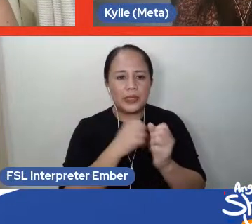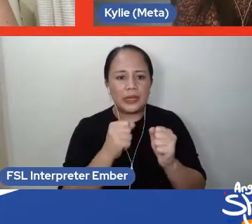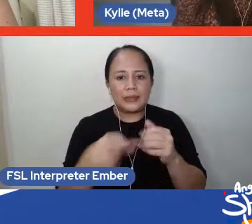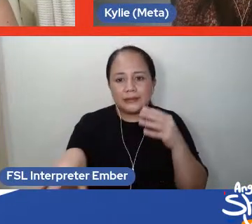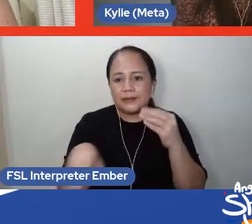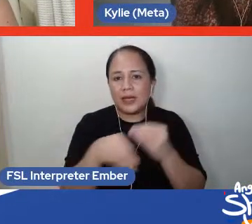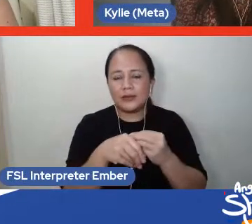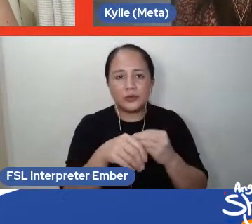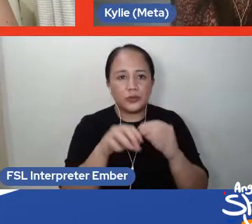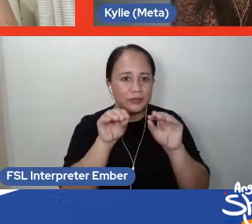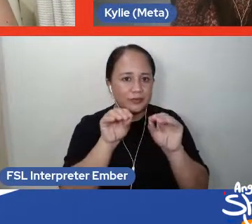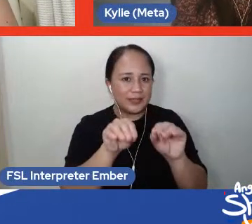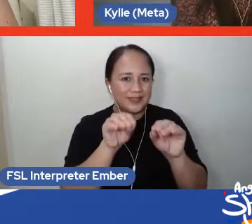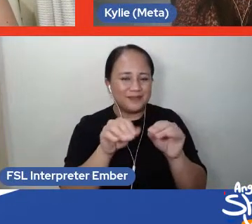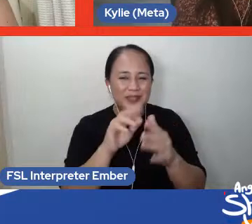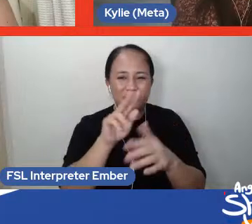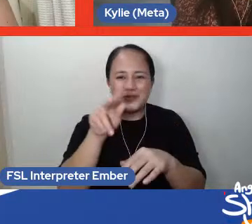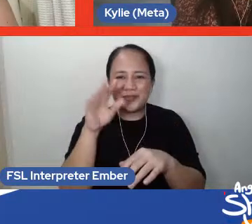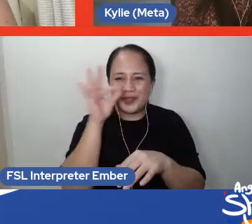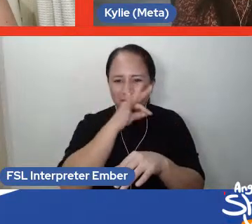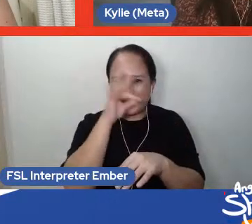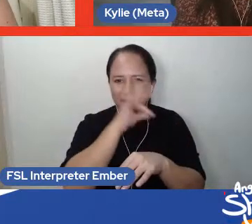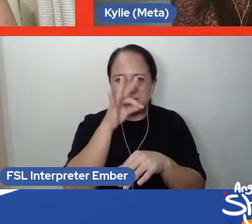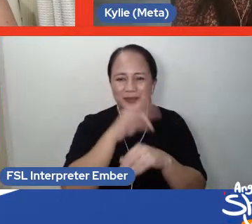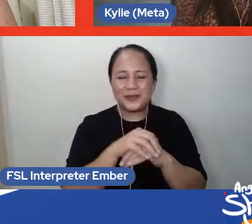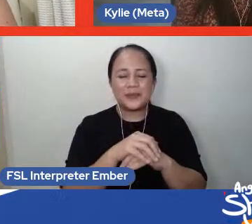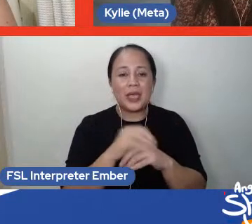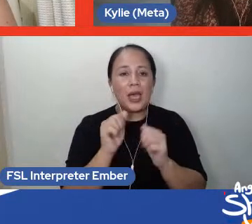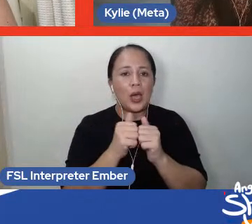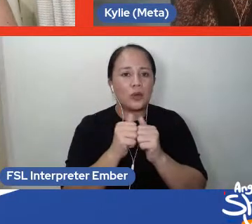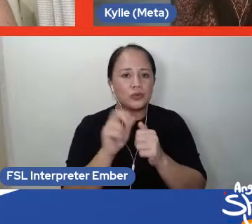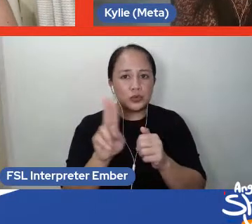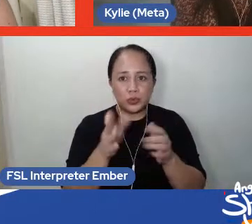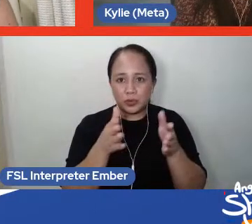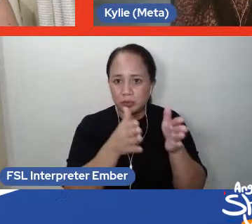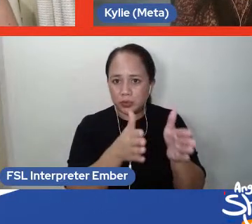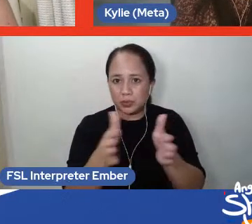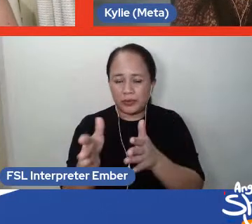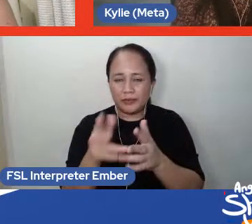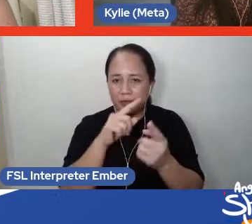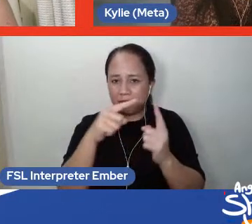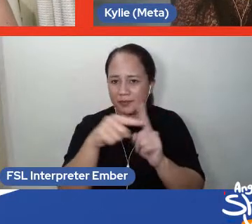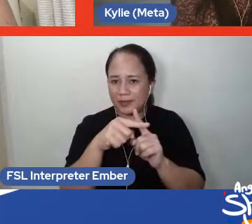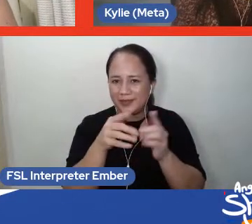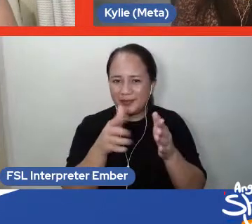to educate Filipinos on how to use our platforms in a very positive way.